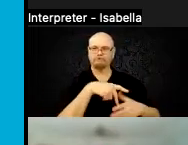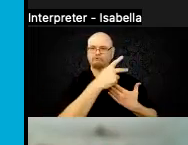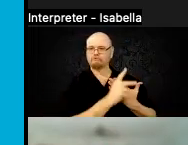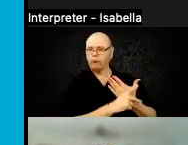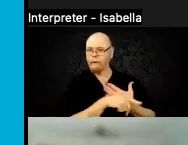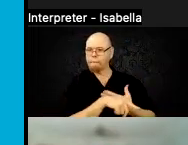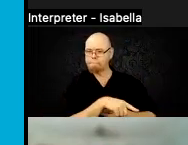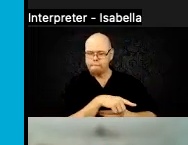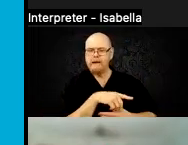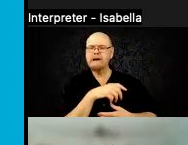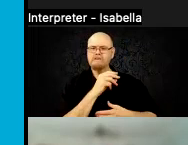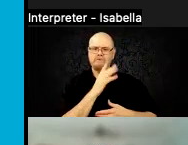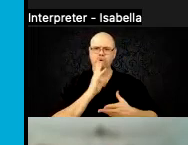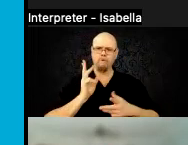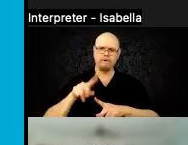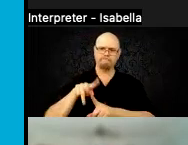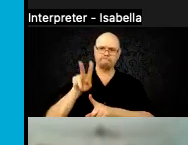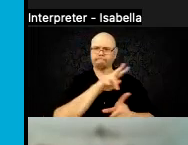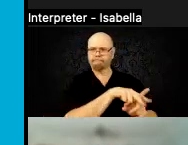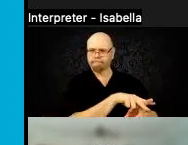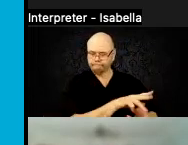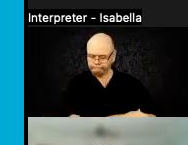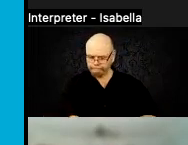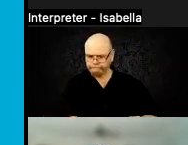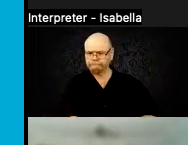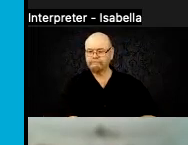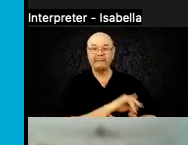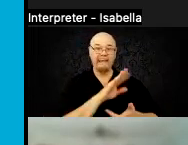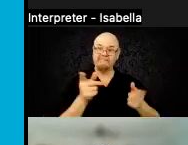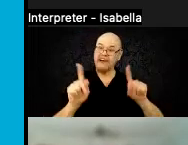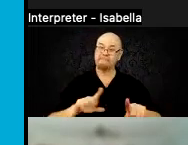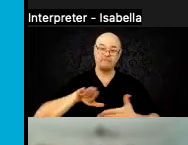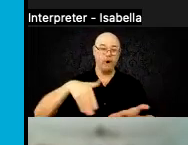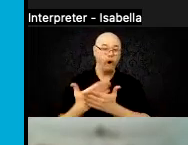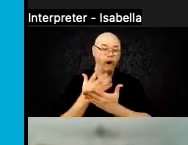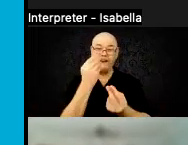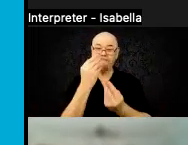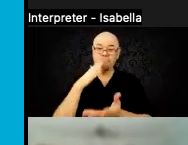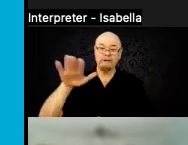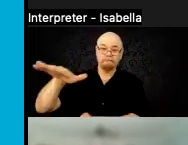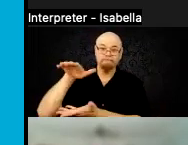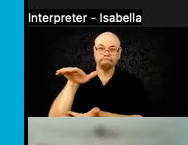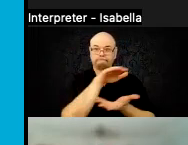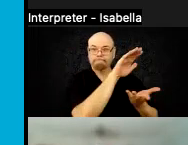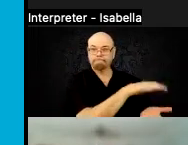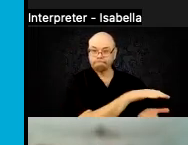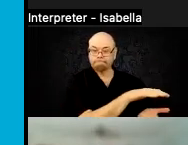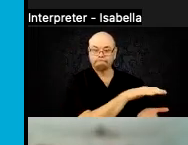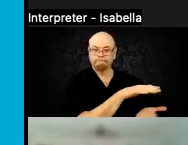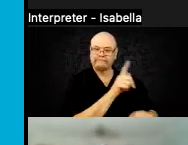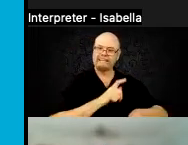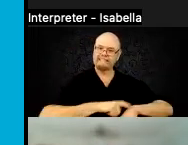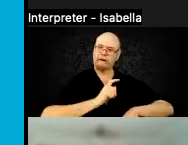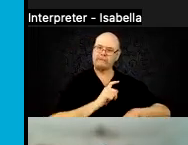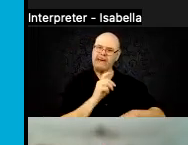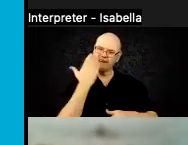you just want to make sure that if that is happening, right, that all of that information gets transferred over in a timely manner and that you know who to talk to,